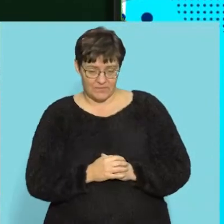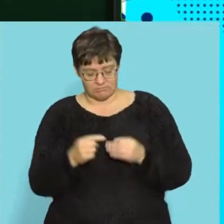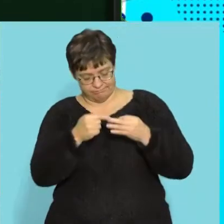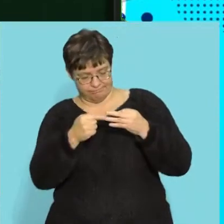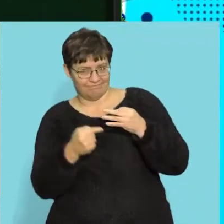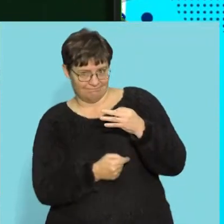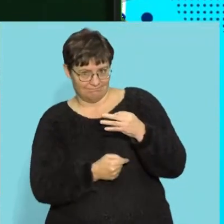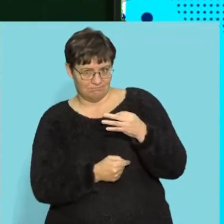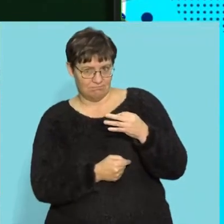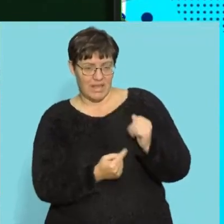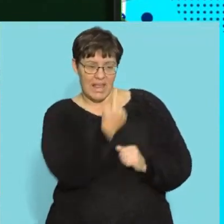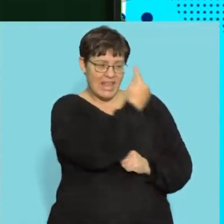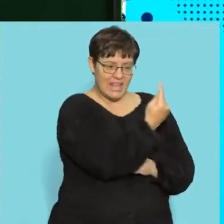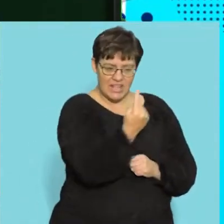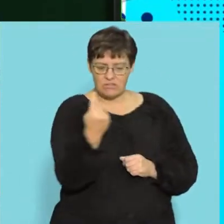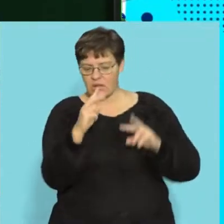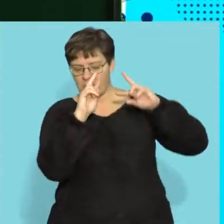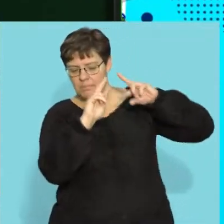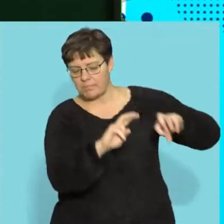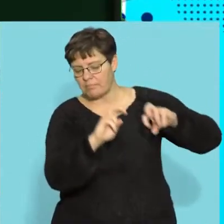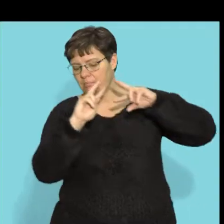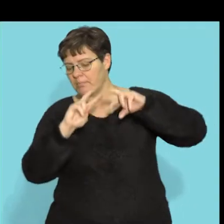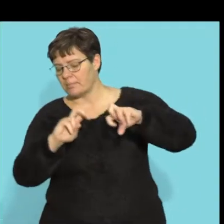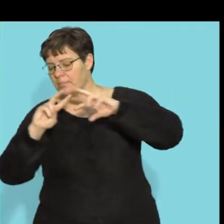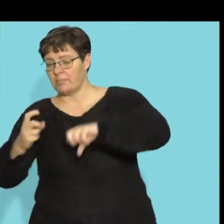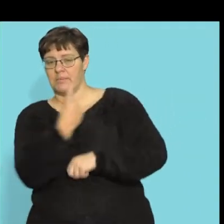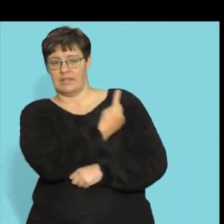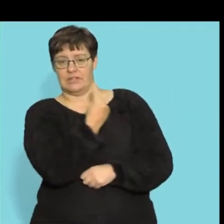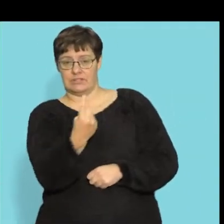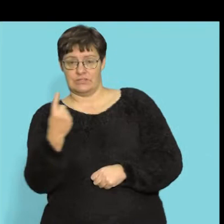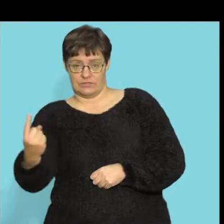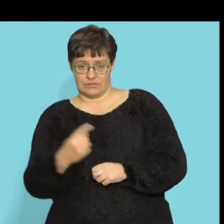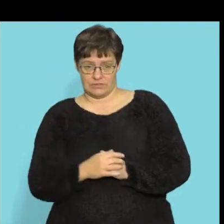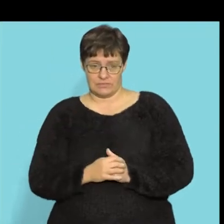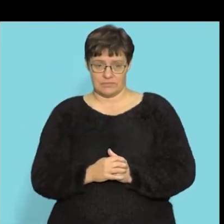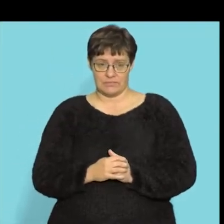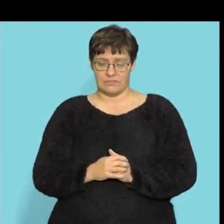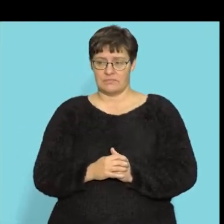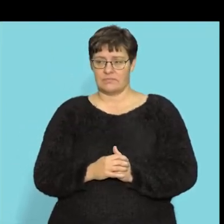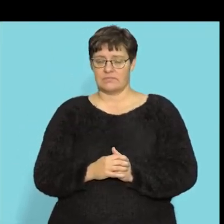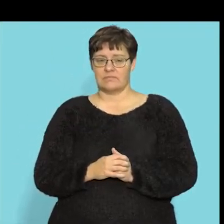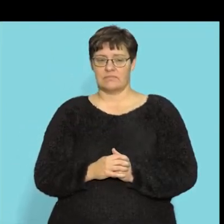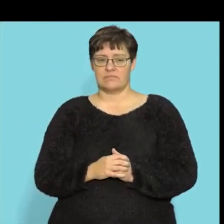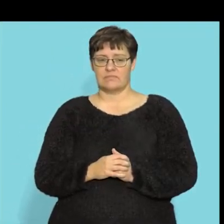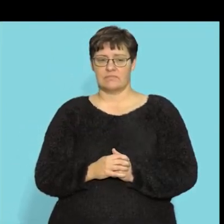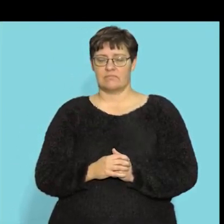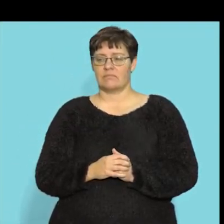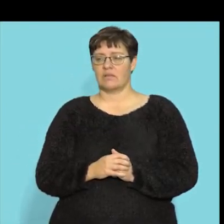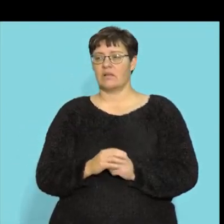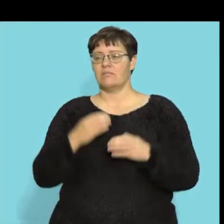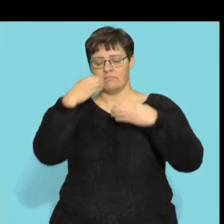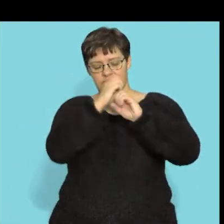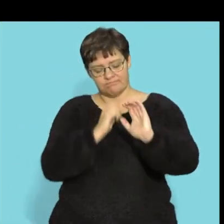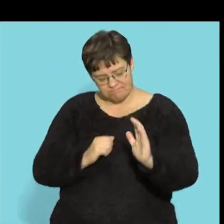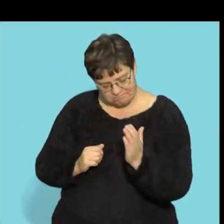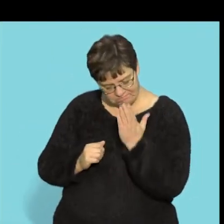factor one at a time, right? Okay? And then this is the micro view as we know it, right? So